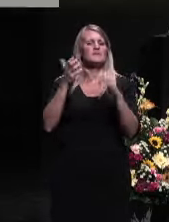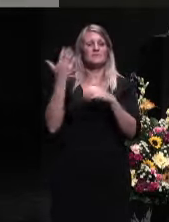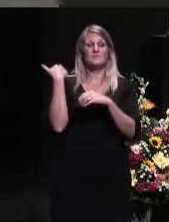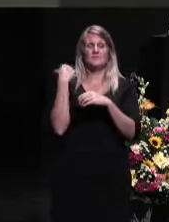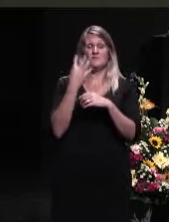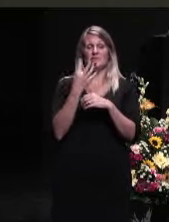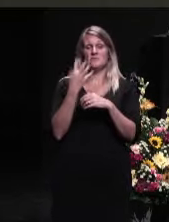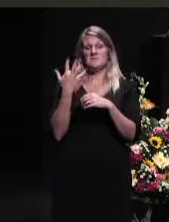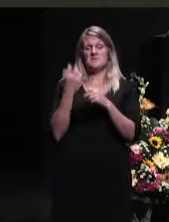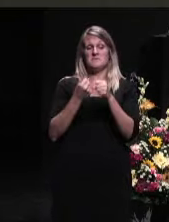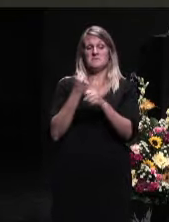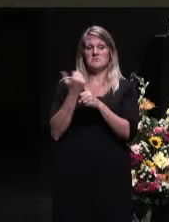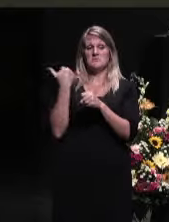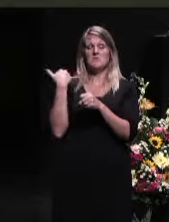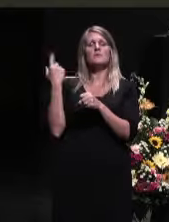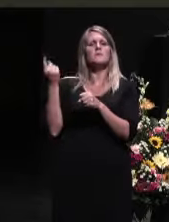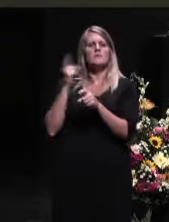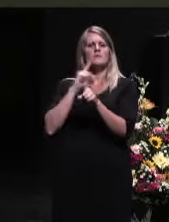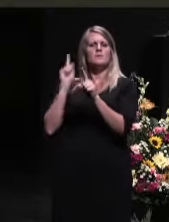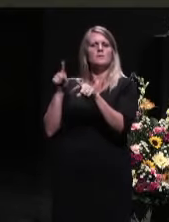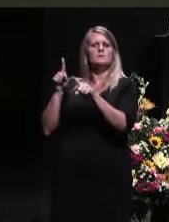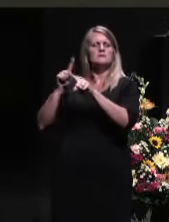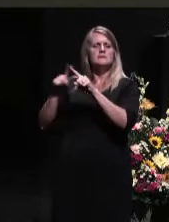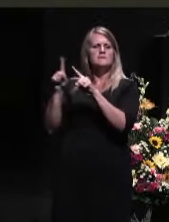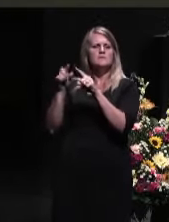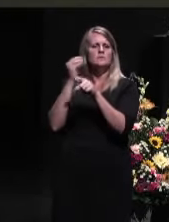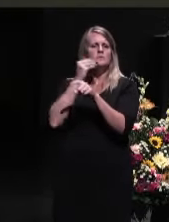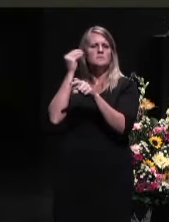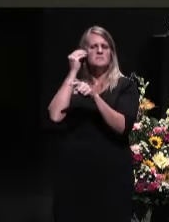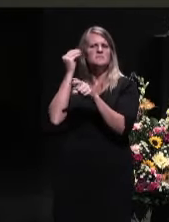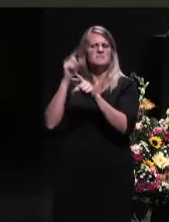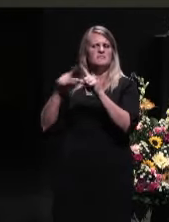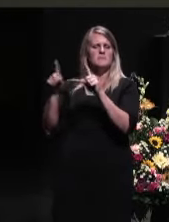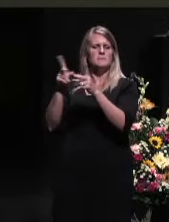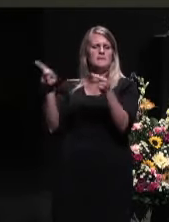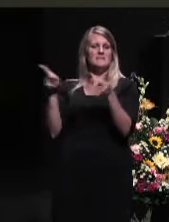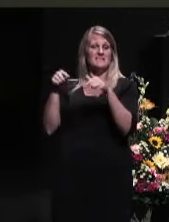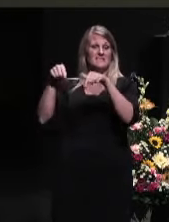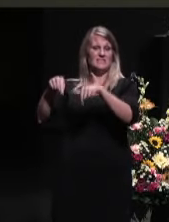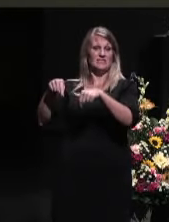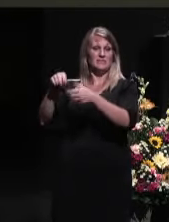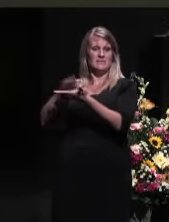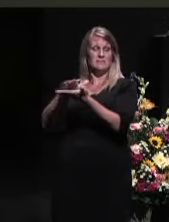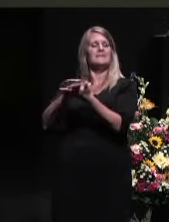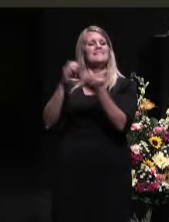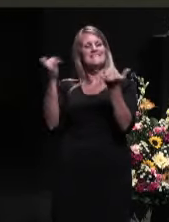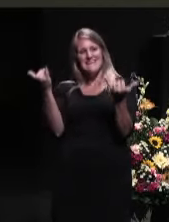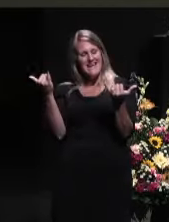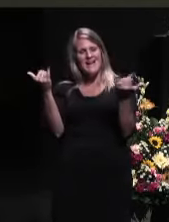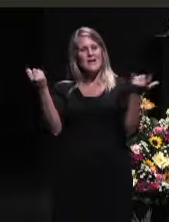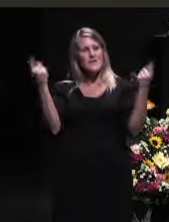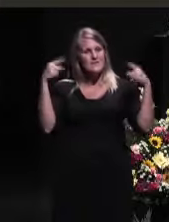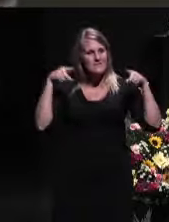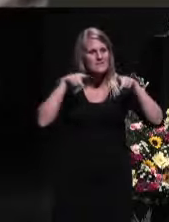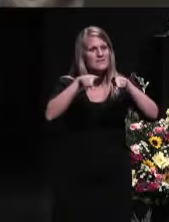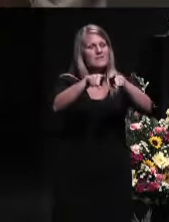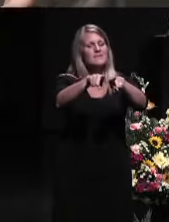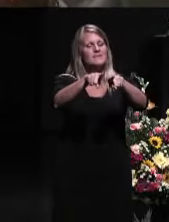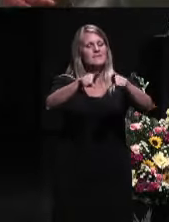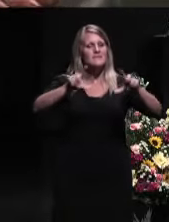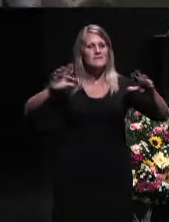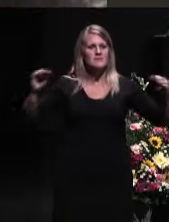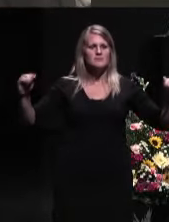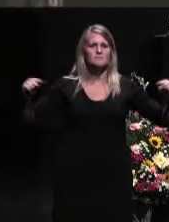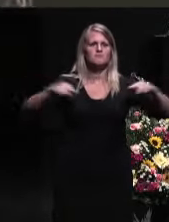centers reported to a number of different homes, three different places on campus. We brought more alignment, clear lines of supervision, and